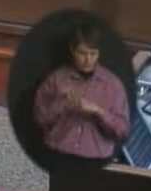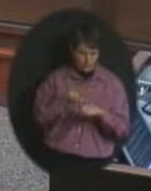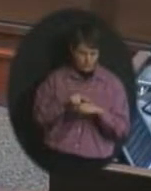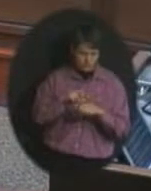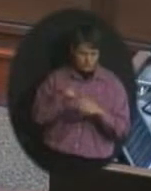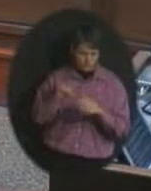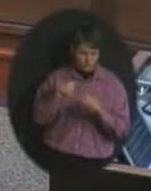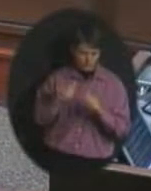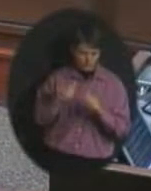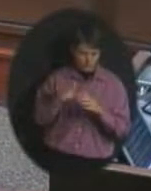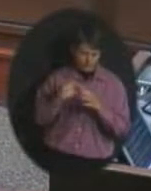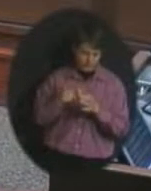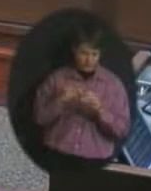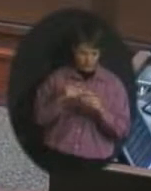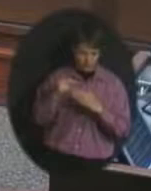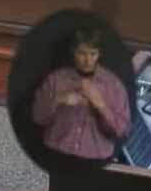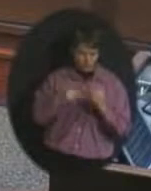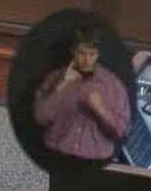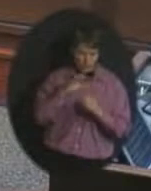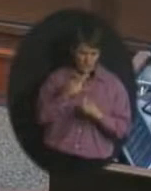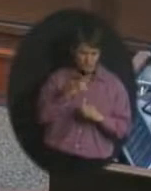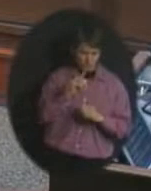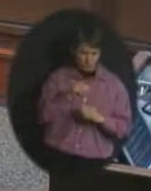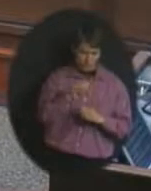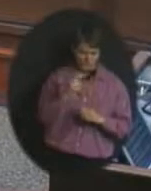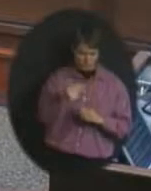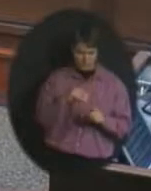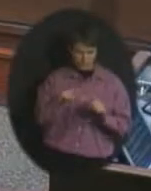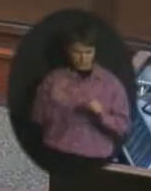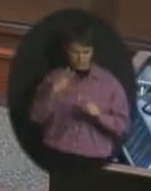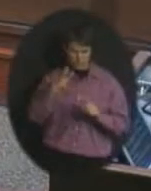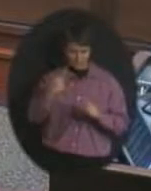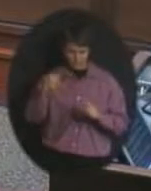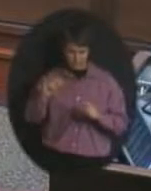of 7/1/13 through 6/30/14 as presented.